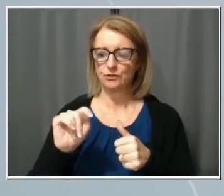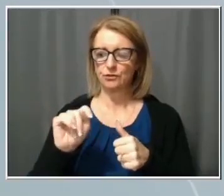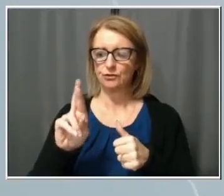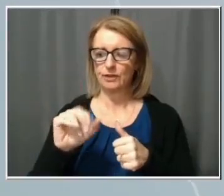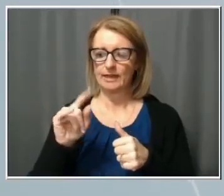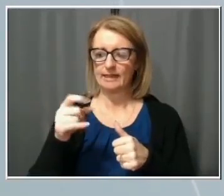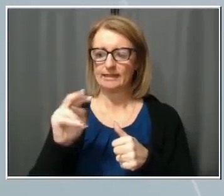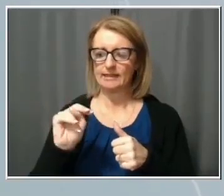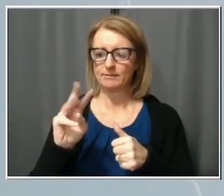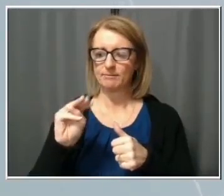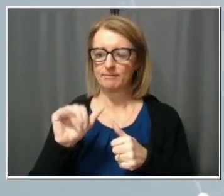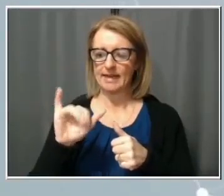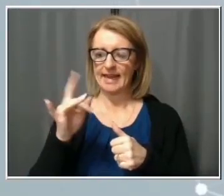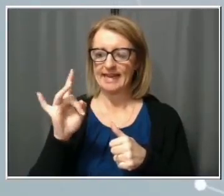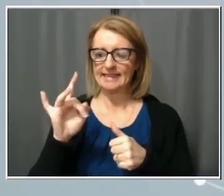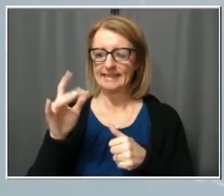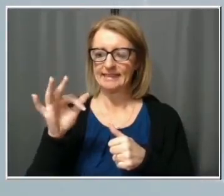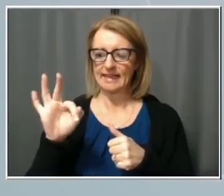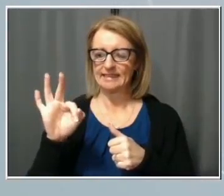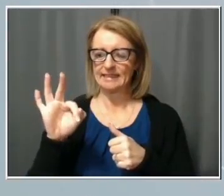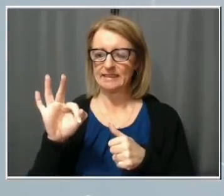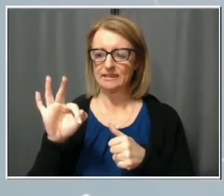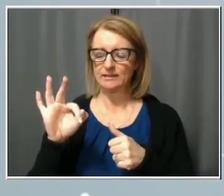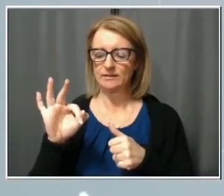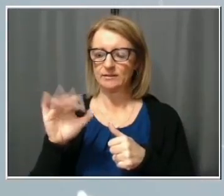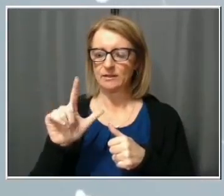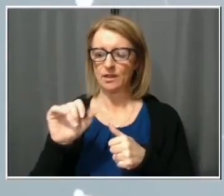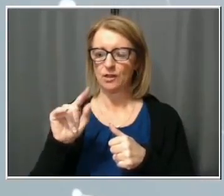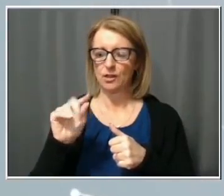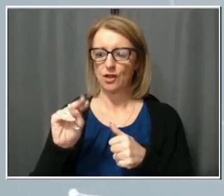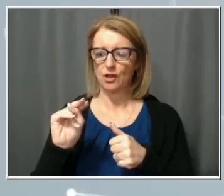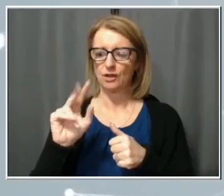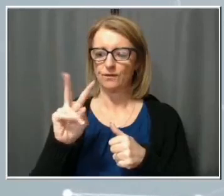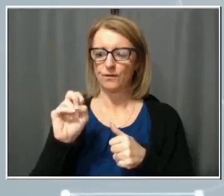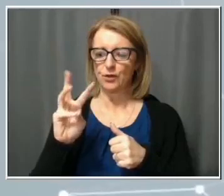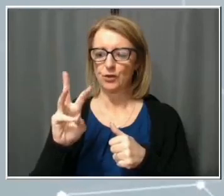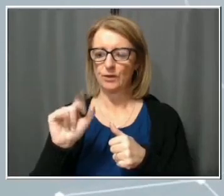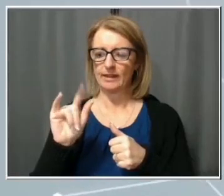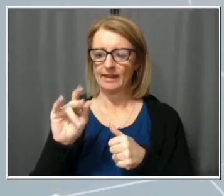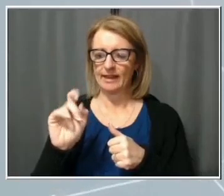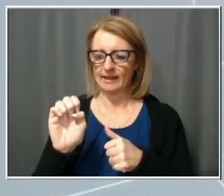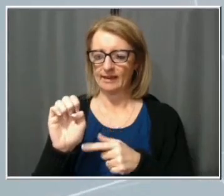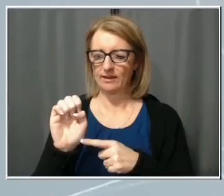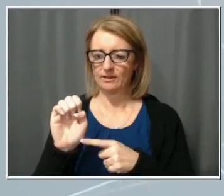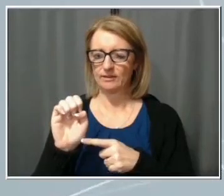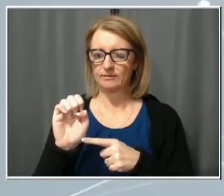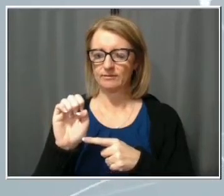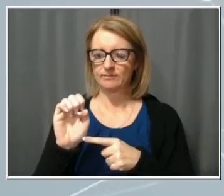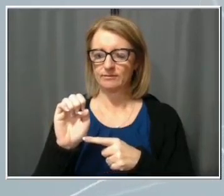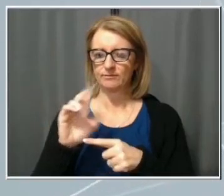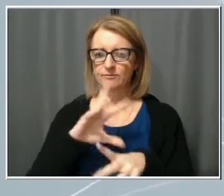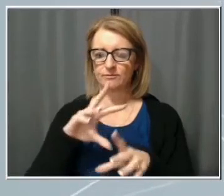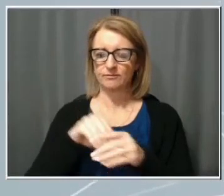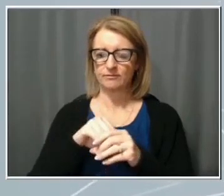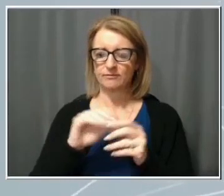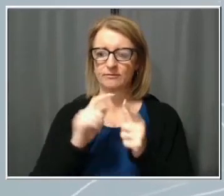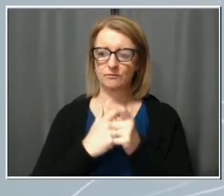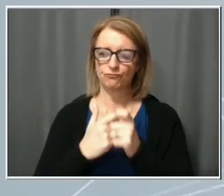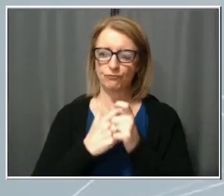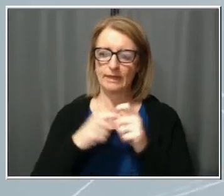or 19th this year. It's at Longview Lake, and so I have been getting back into my running and biking and